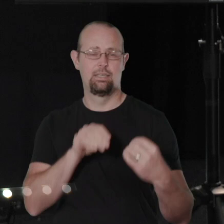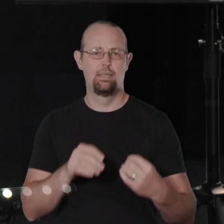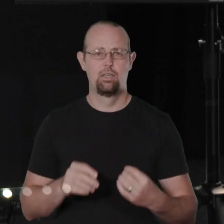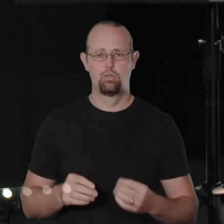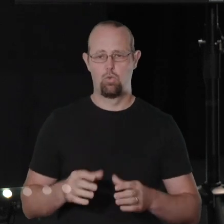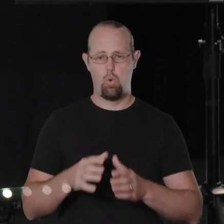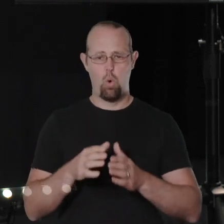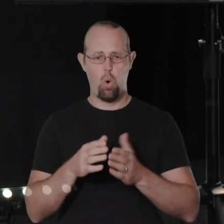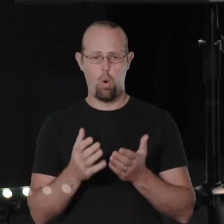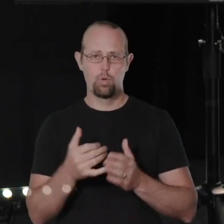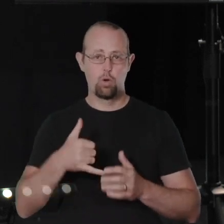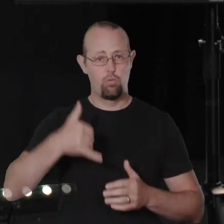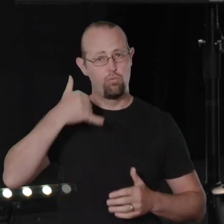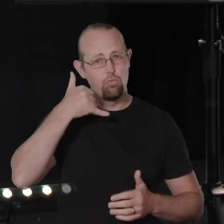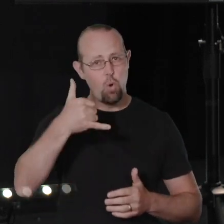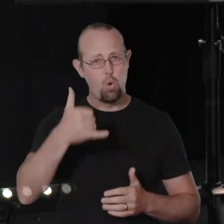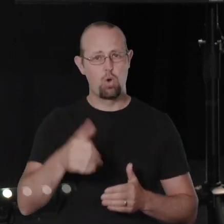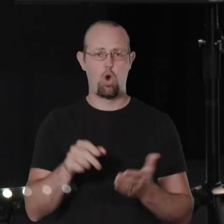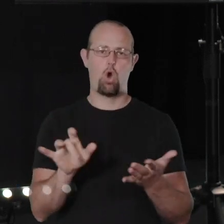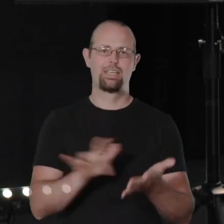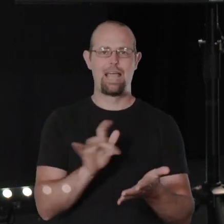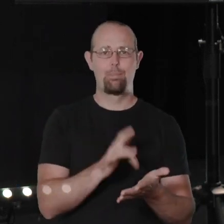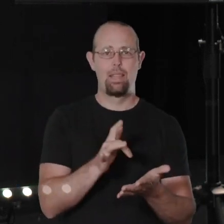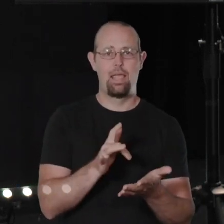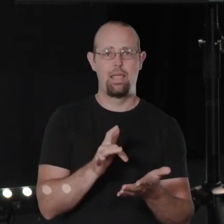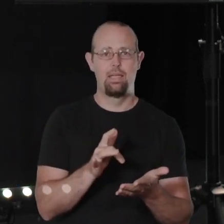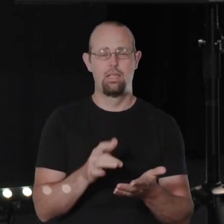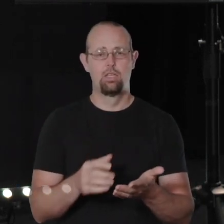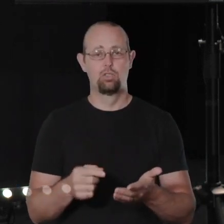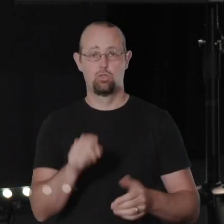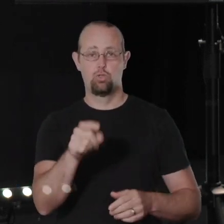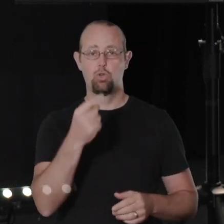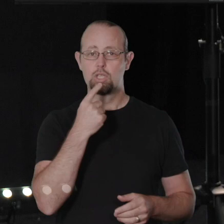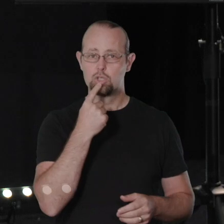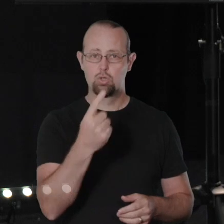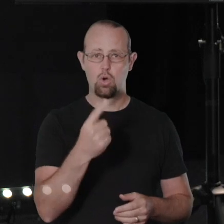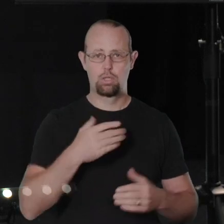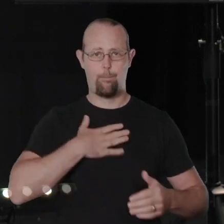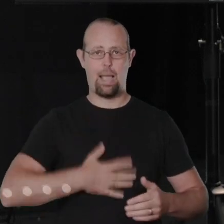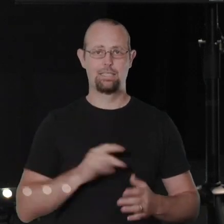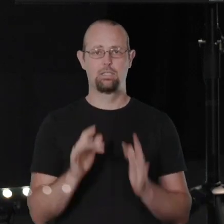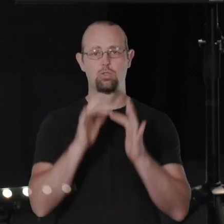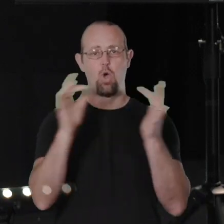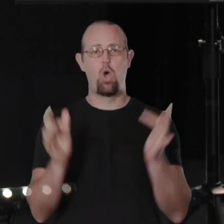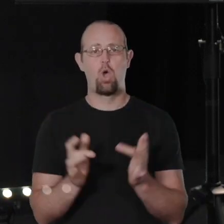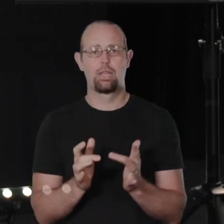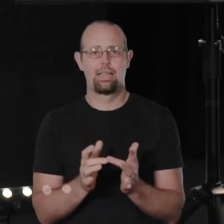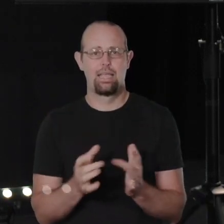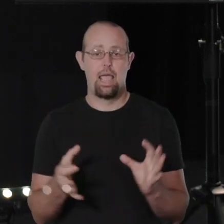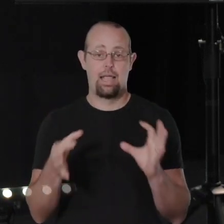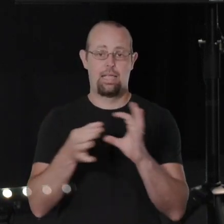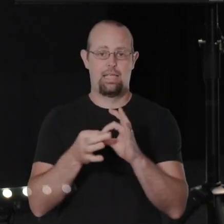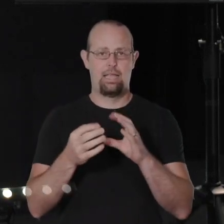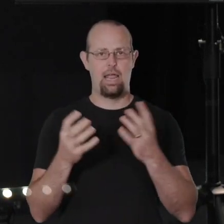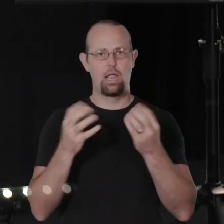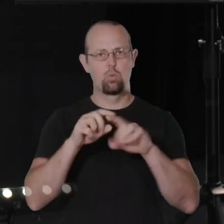tablet or some form of device where you can talk to pastors who are online, where you can interact and connect with us very